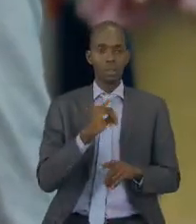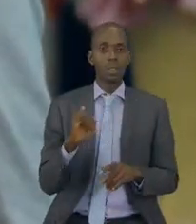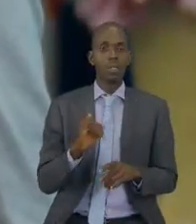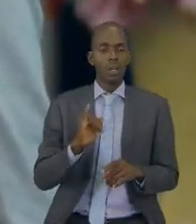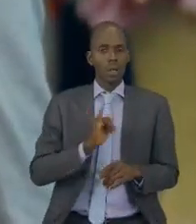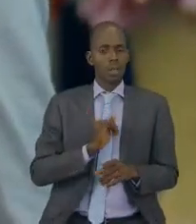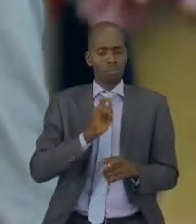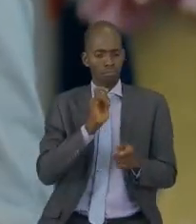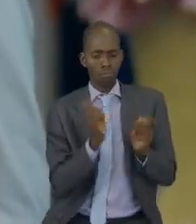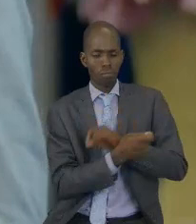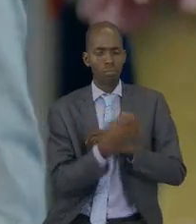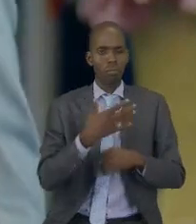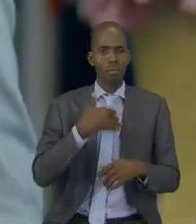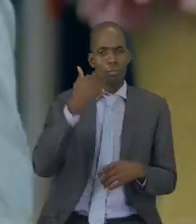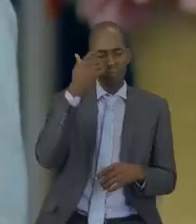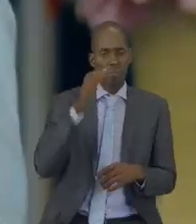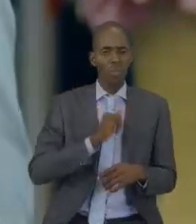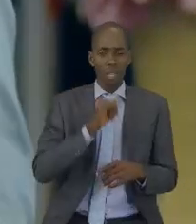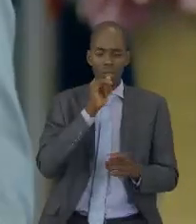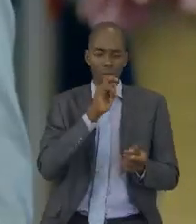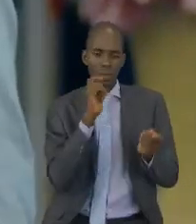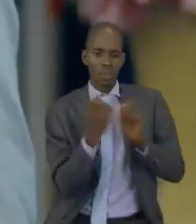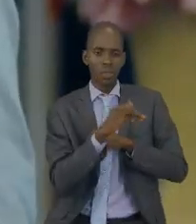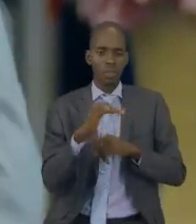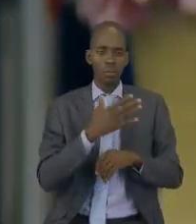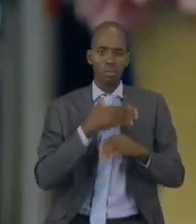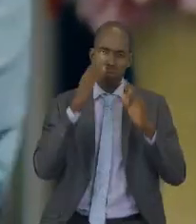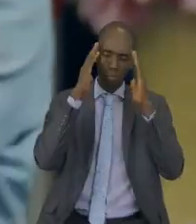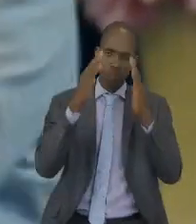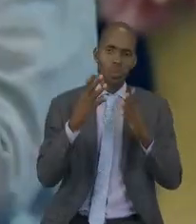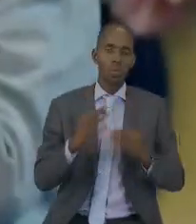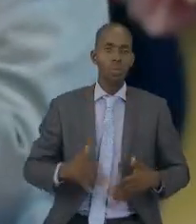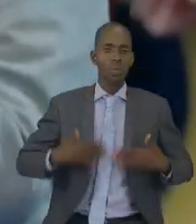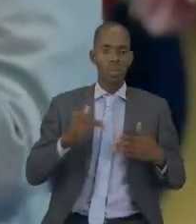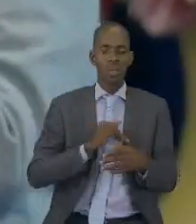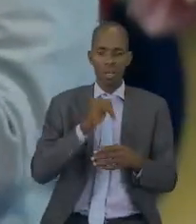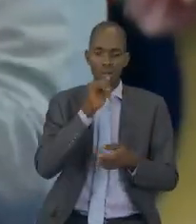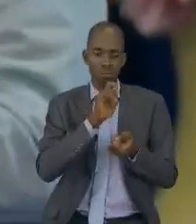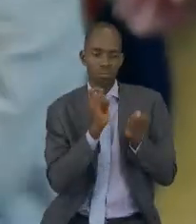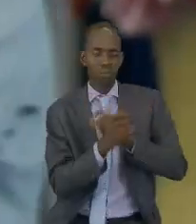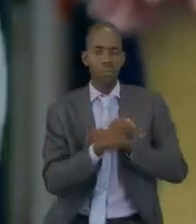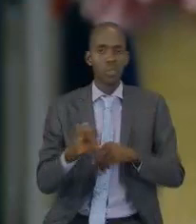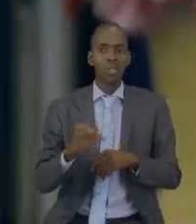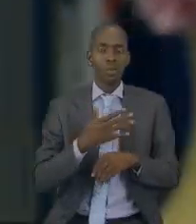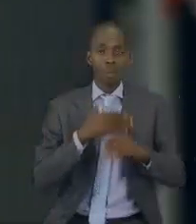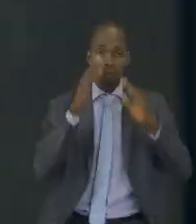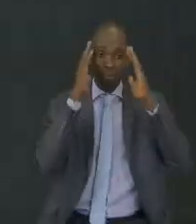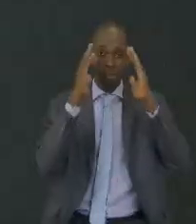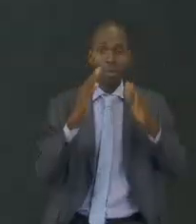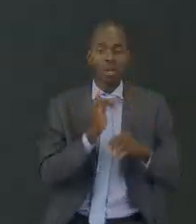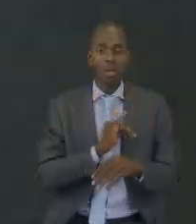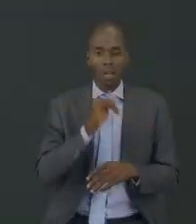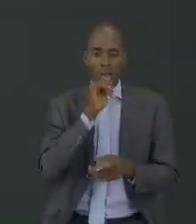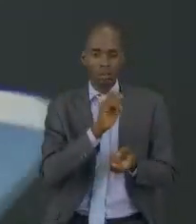mind. I'm changing my direction of life. I'm changing my focus. I'm